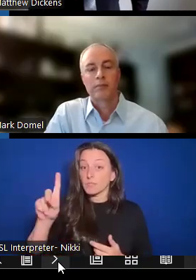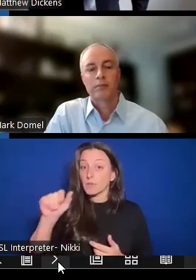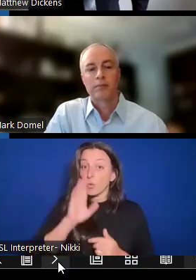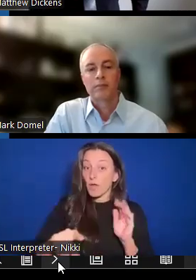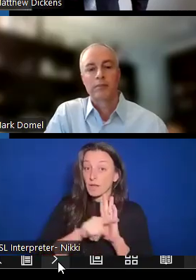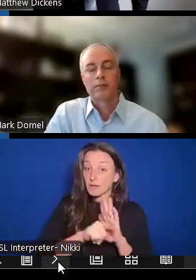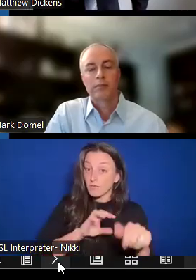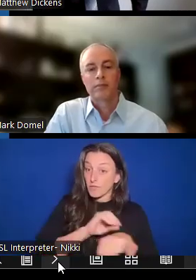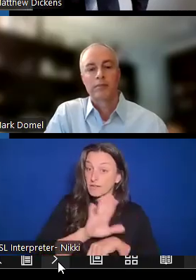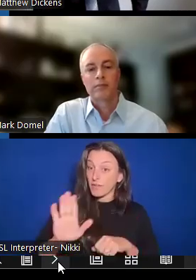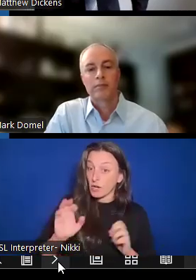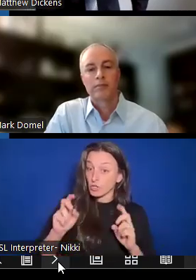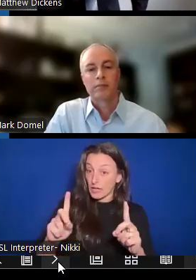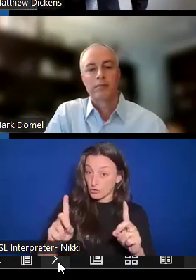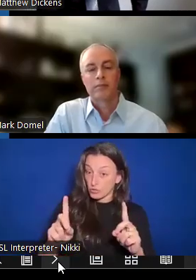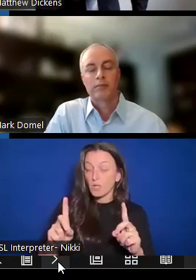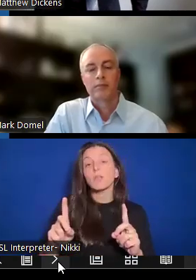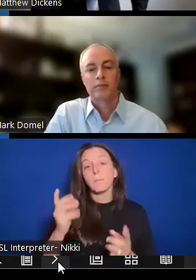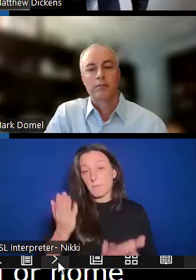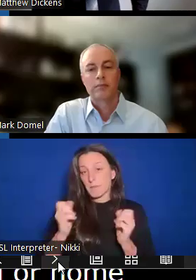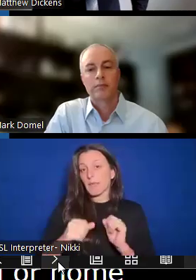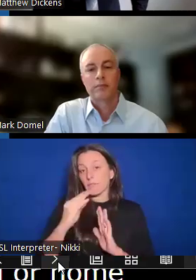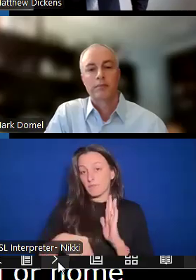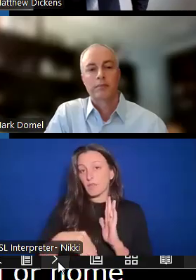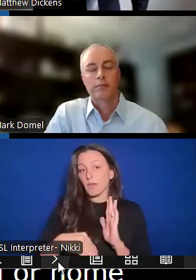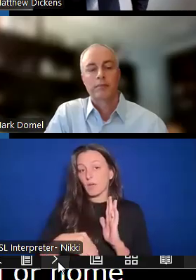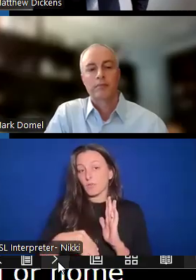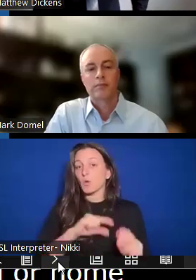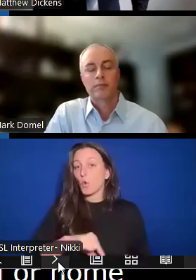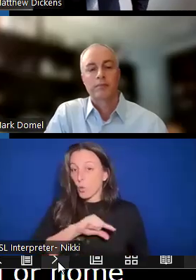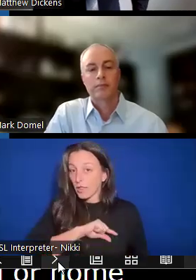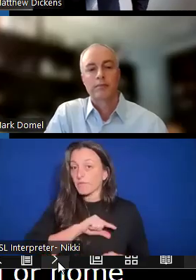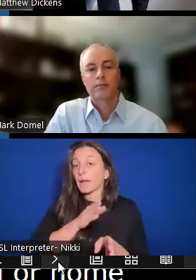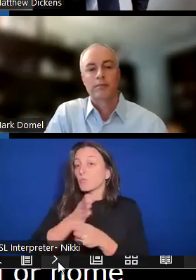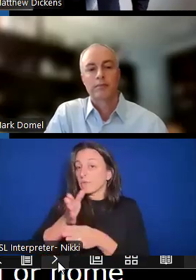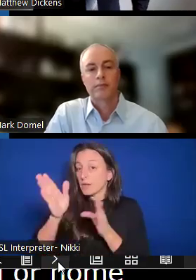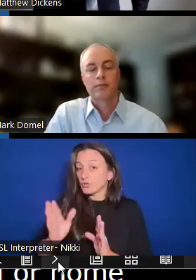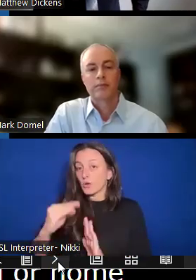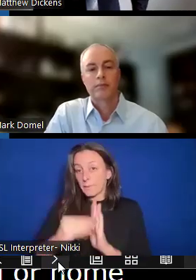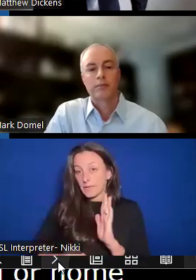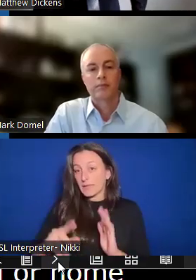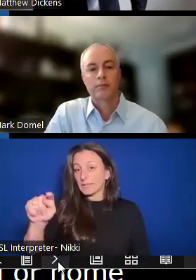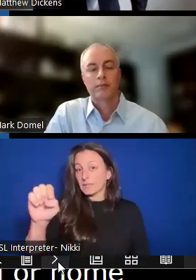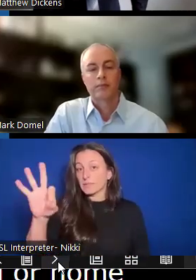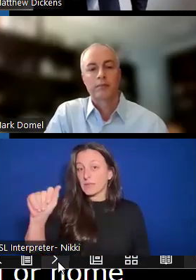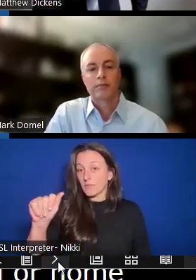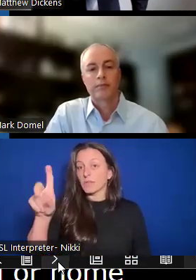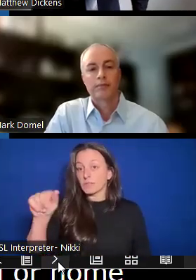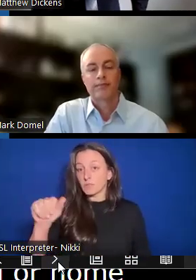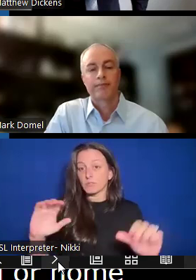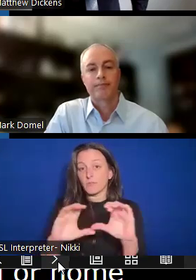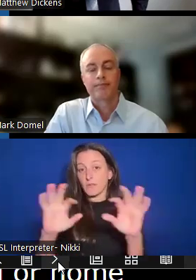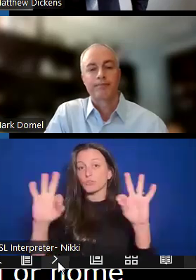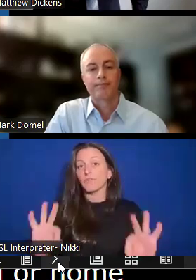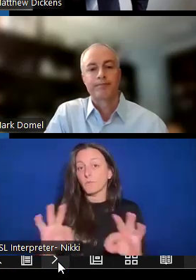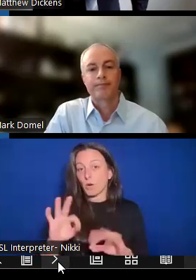education, they may be able to have a qualified professional complete the TEFA disability certification form, which